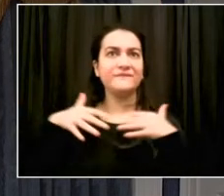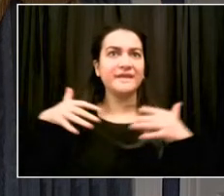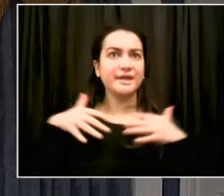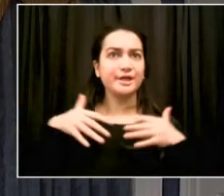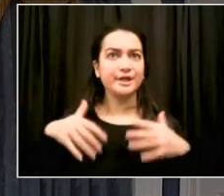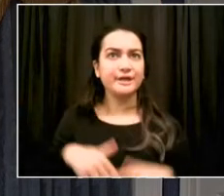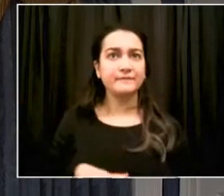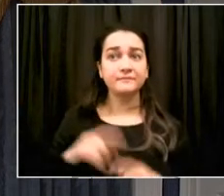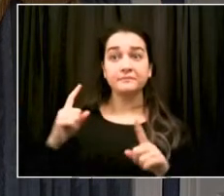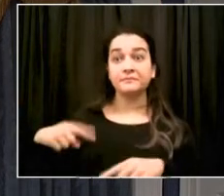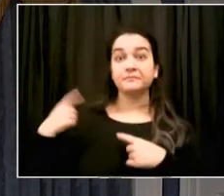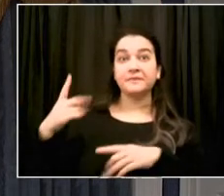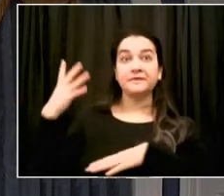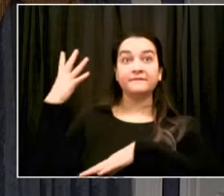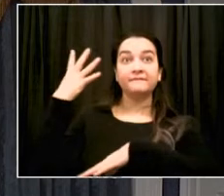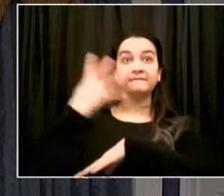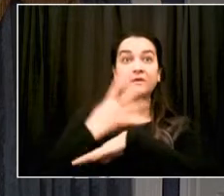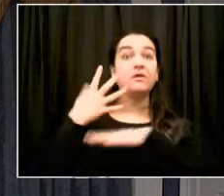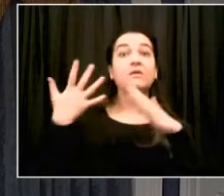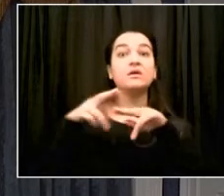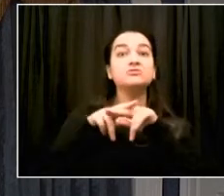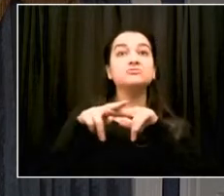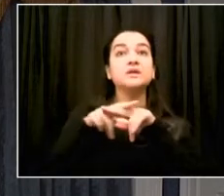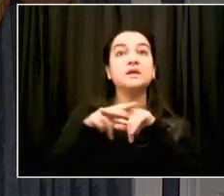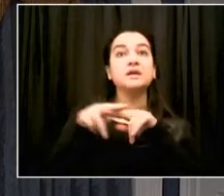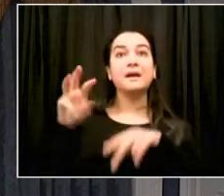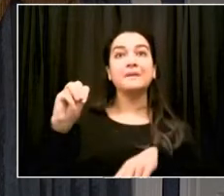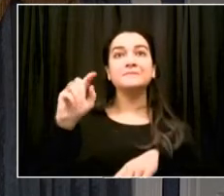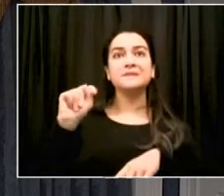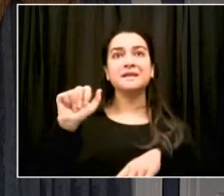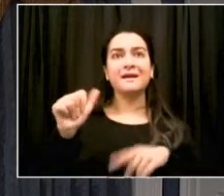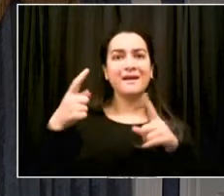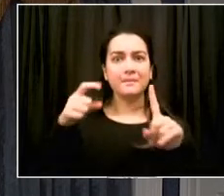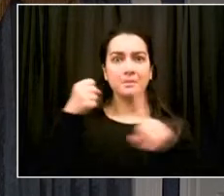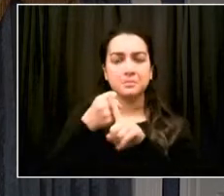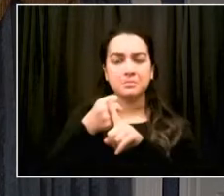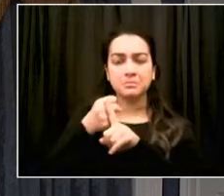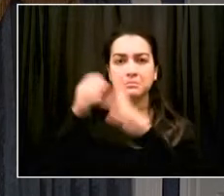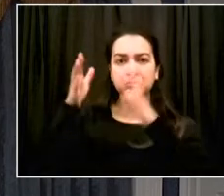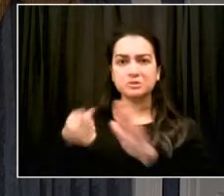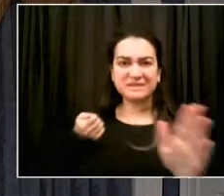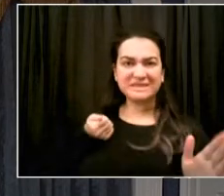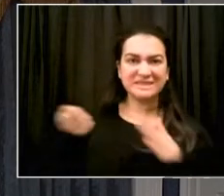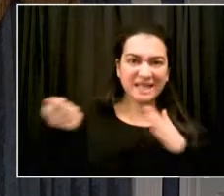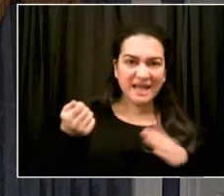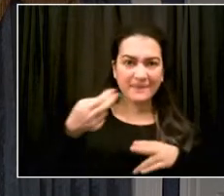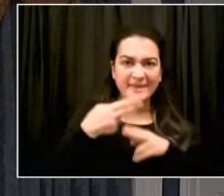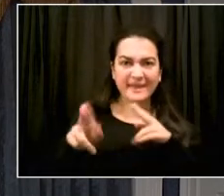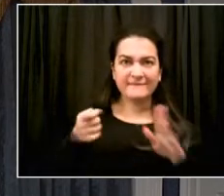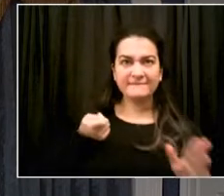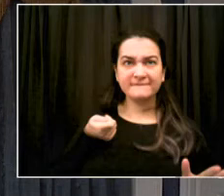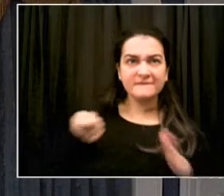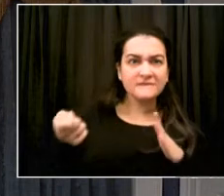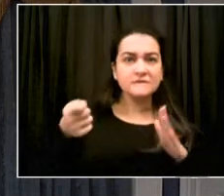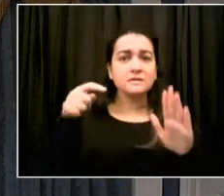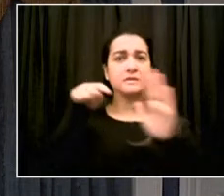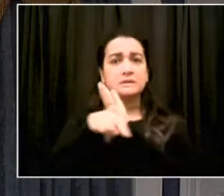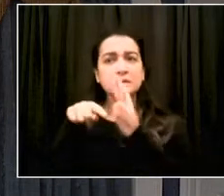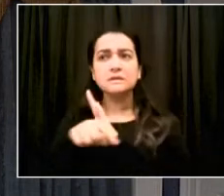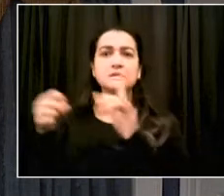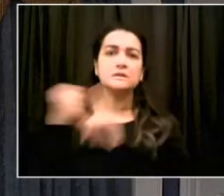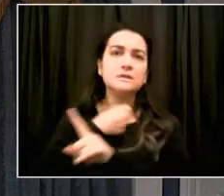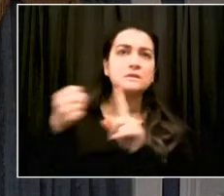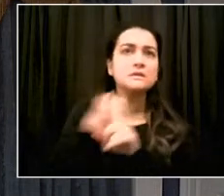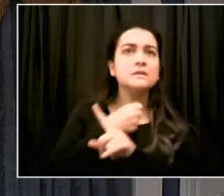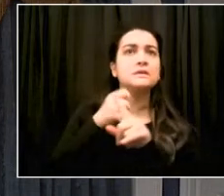murders were up year over year, that rapes were up year over year, and that assaults and robberies were also flat or up, considering